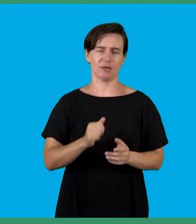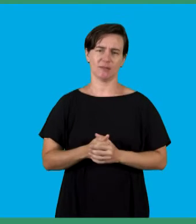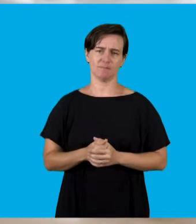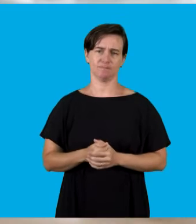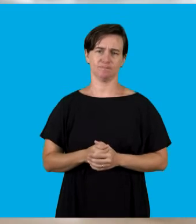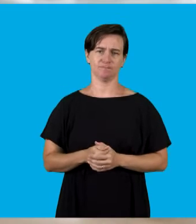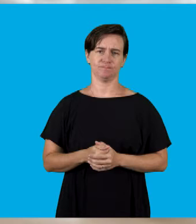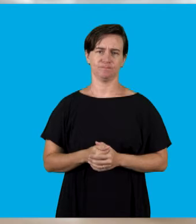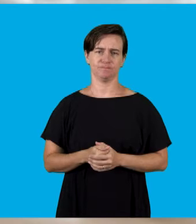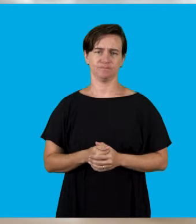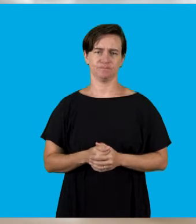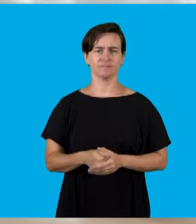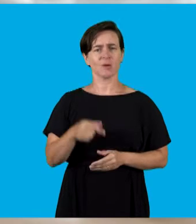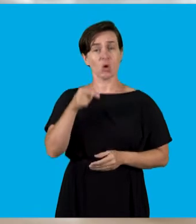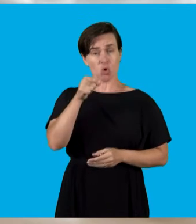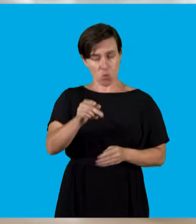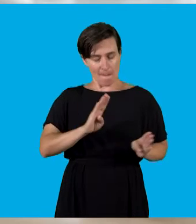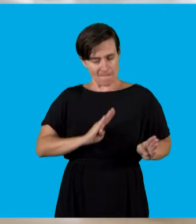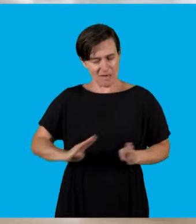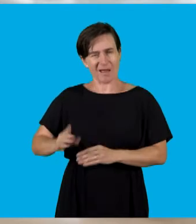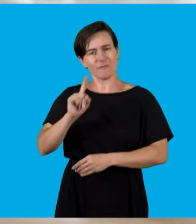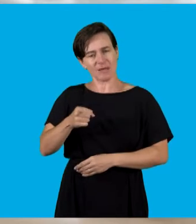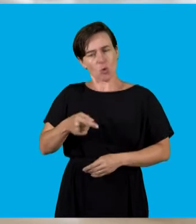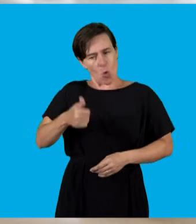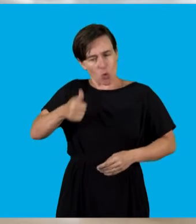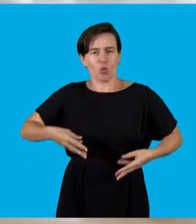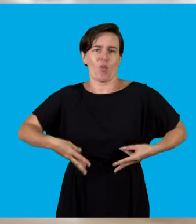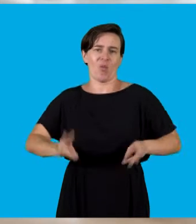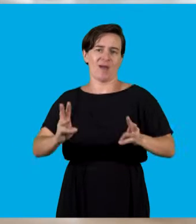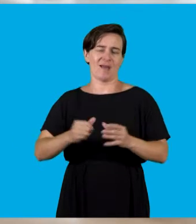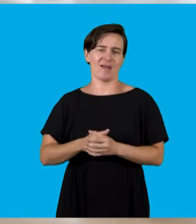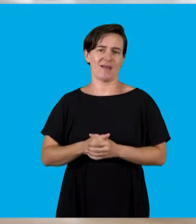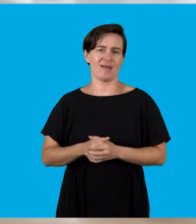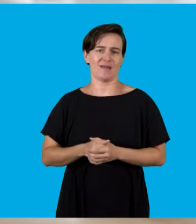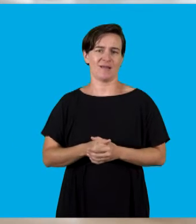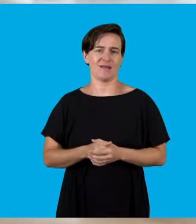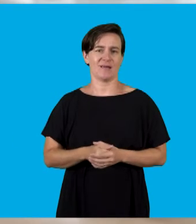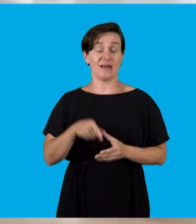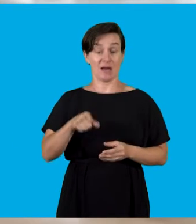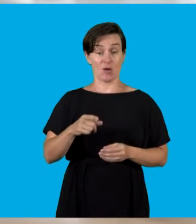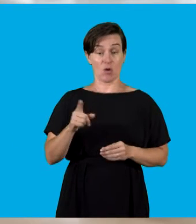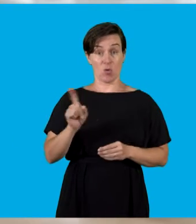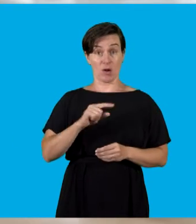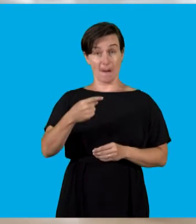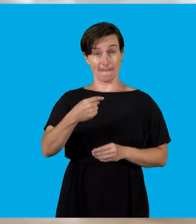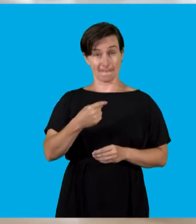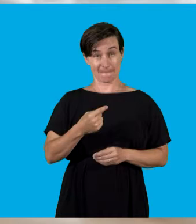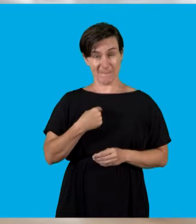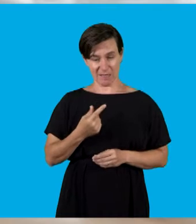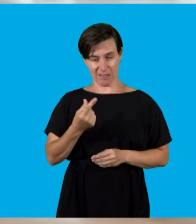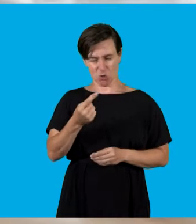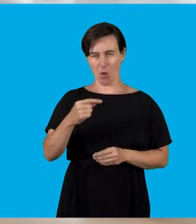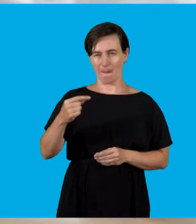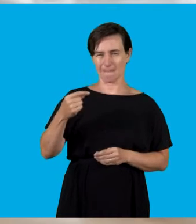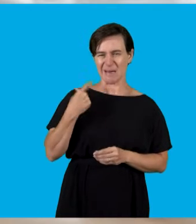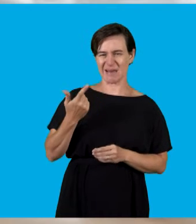in. Obviously, you need to behave in a good manner, in a way that you do not do it, you do not violate even